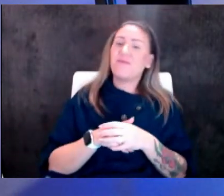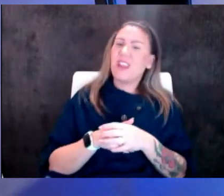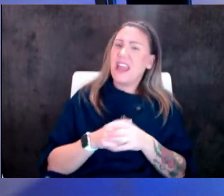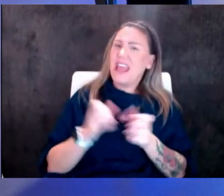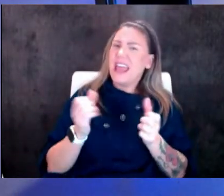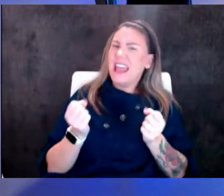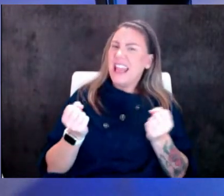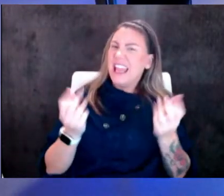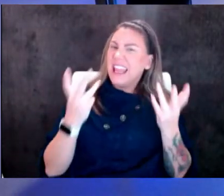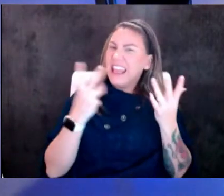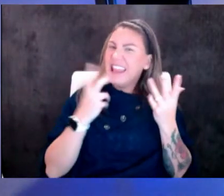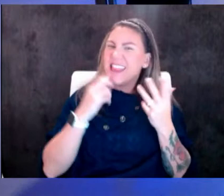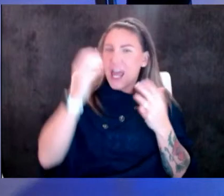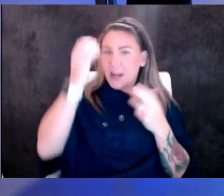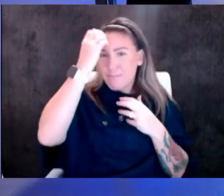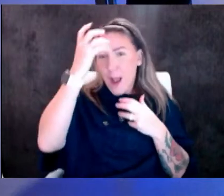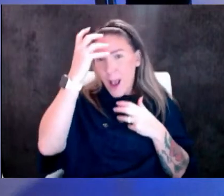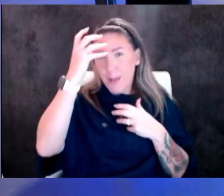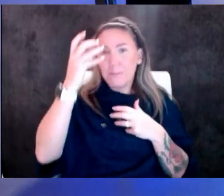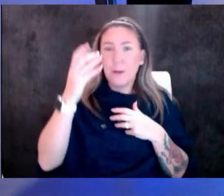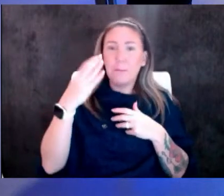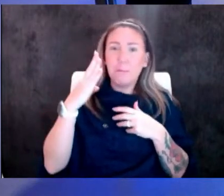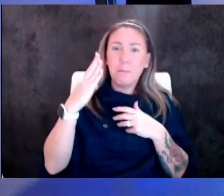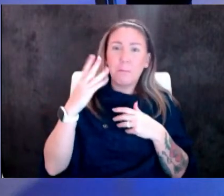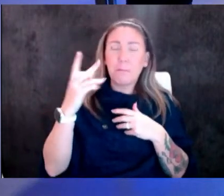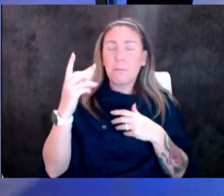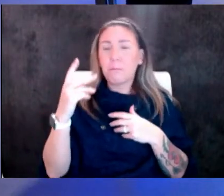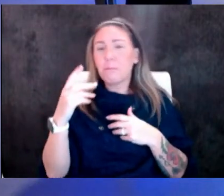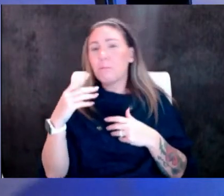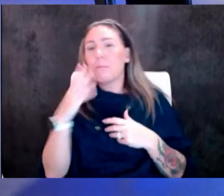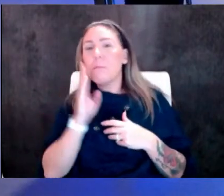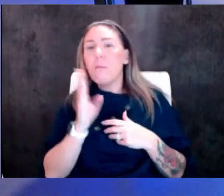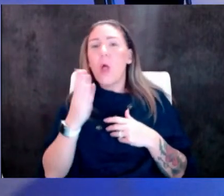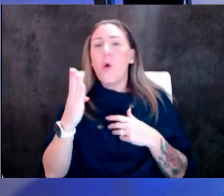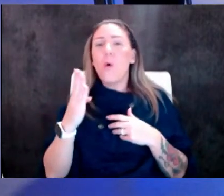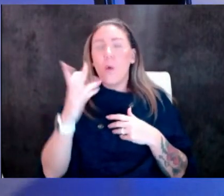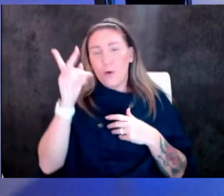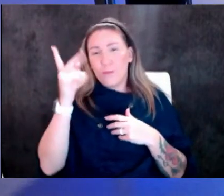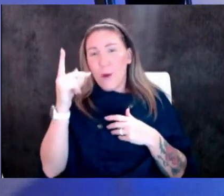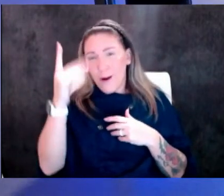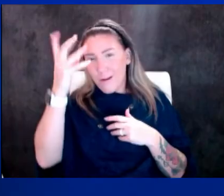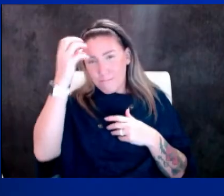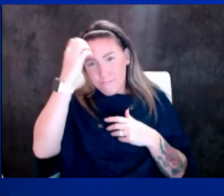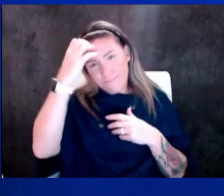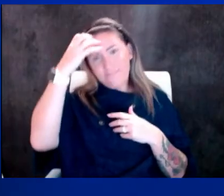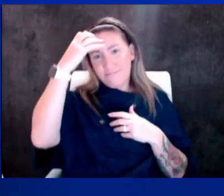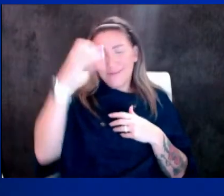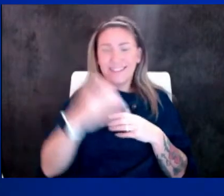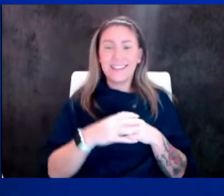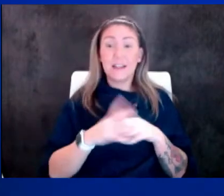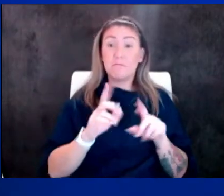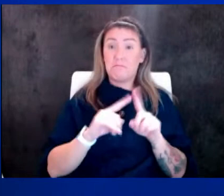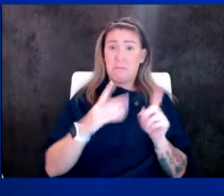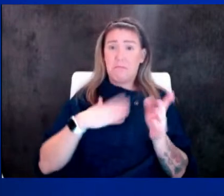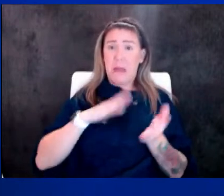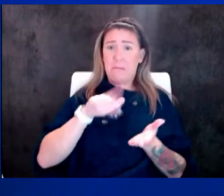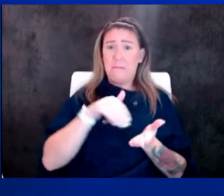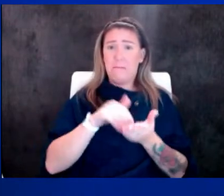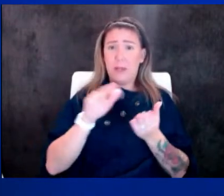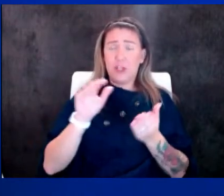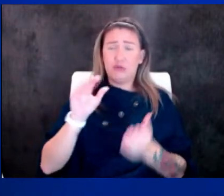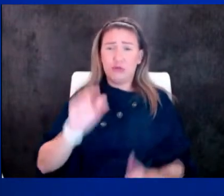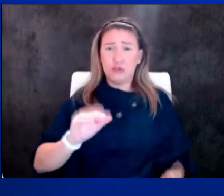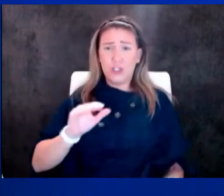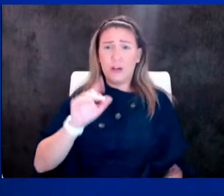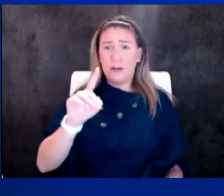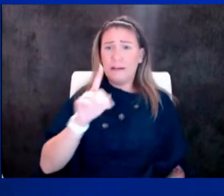kids. For sure. Okay, so you're probably tired of my showing stories. I have to come and have them all introduced someday. But my middle child, every time she bumped her head, and she's